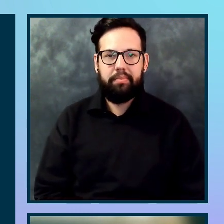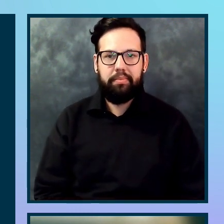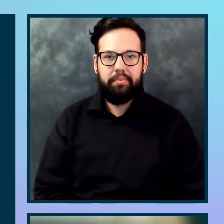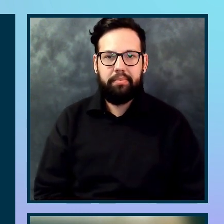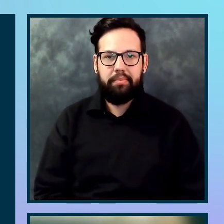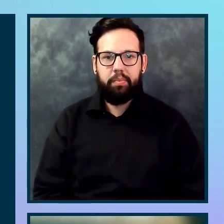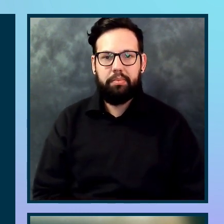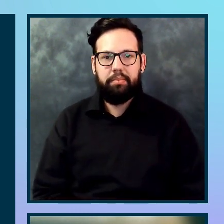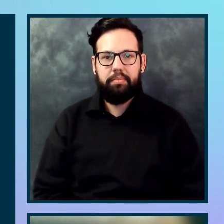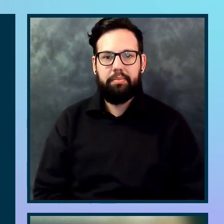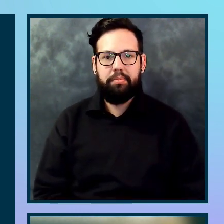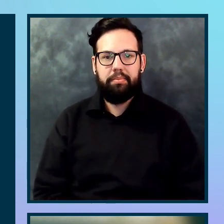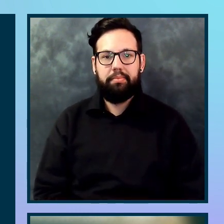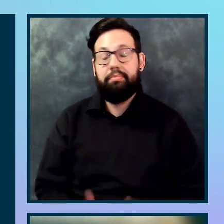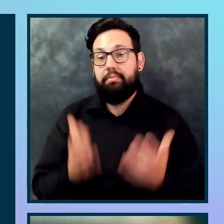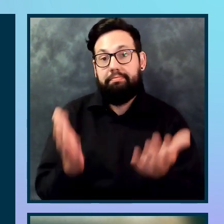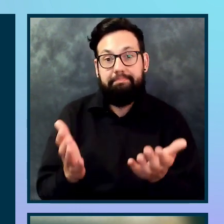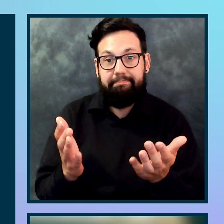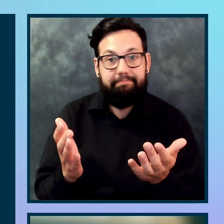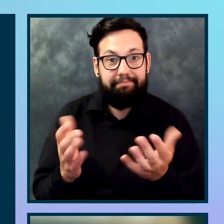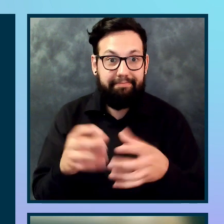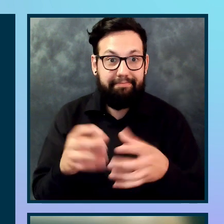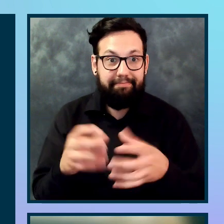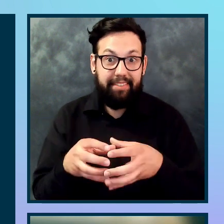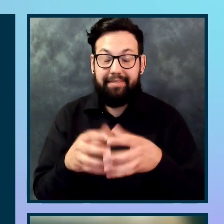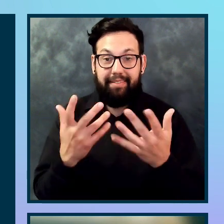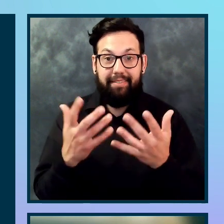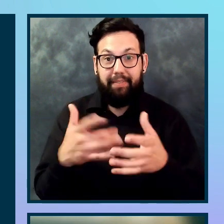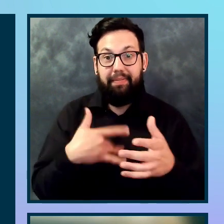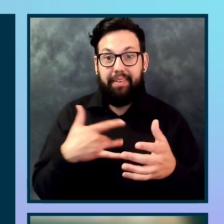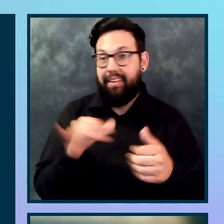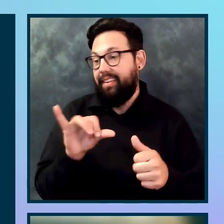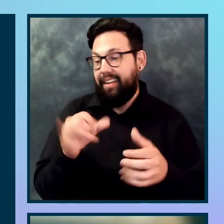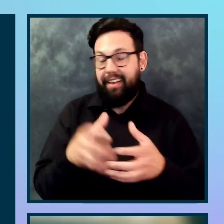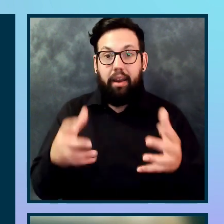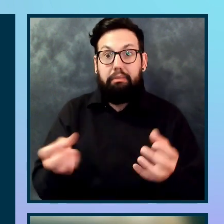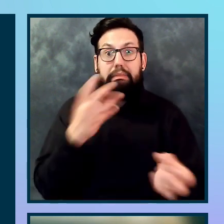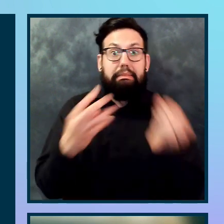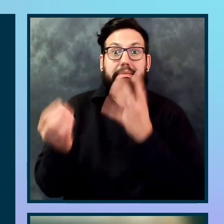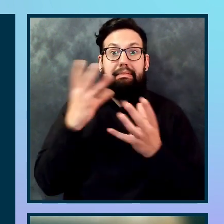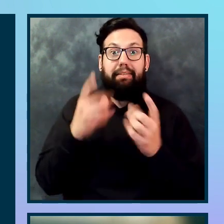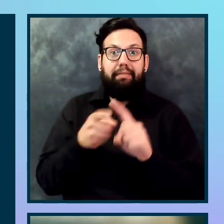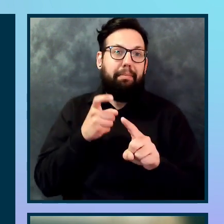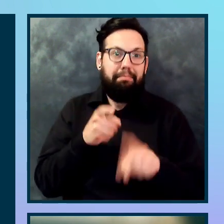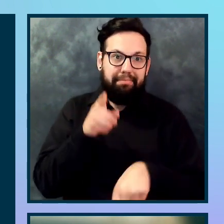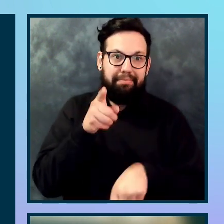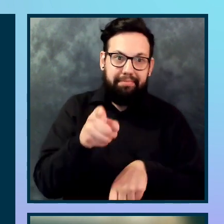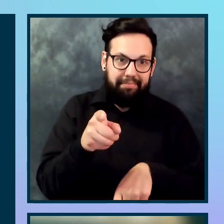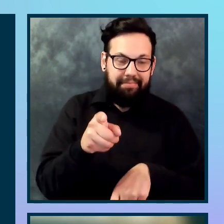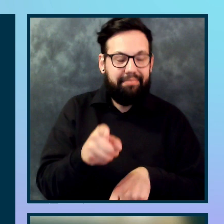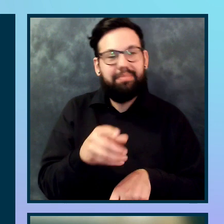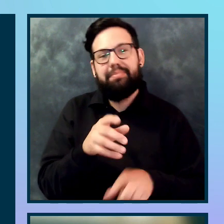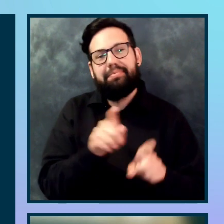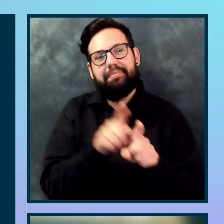So there was a lot to take in there. Like I said, a lot of repeated information. We could see that the order in